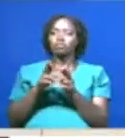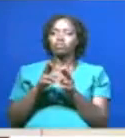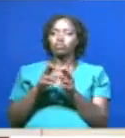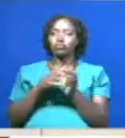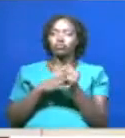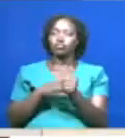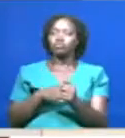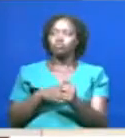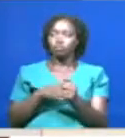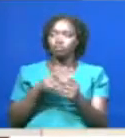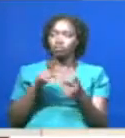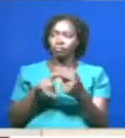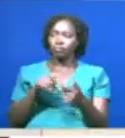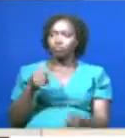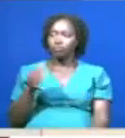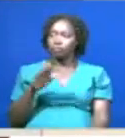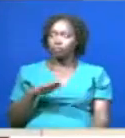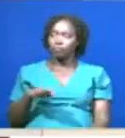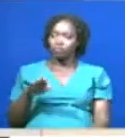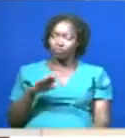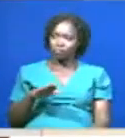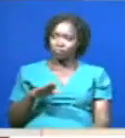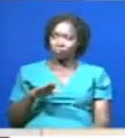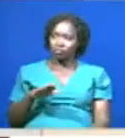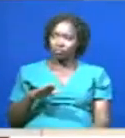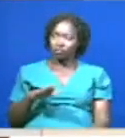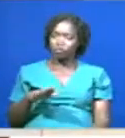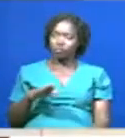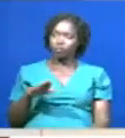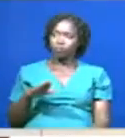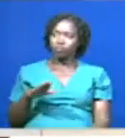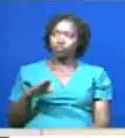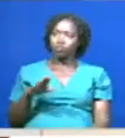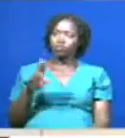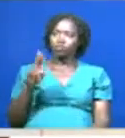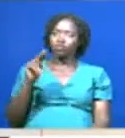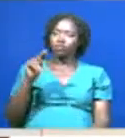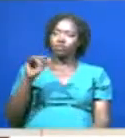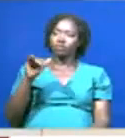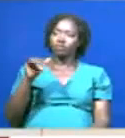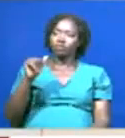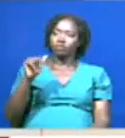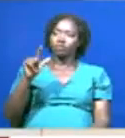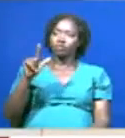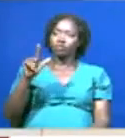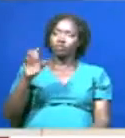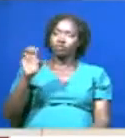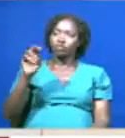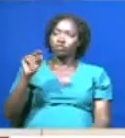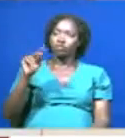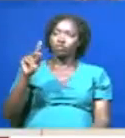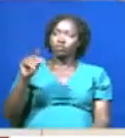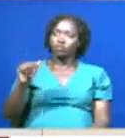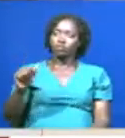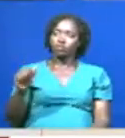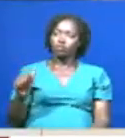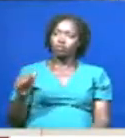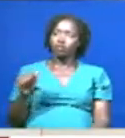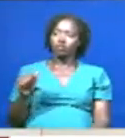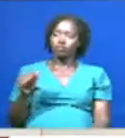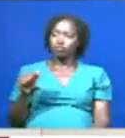also an estate which tends to be the gathering point for the protesters here. And now the police are